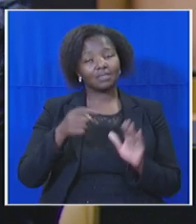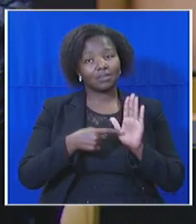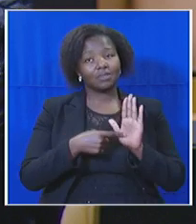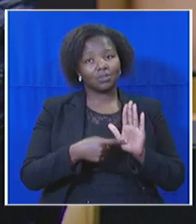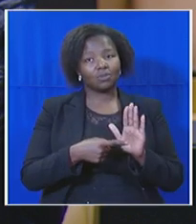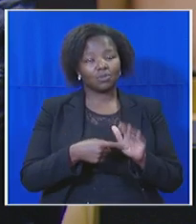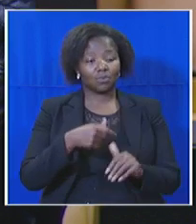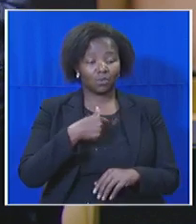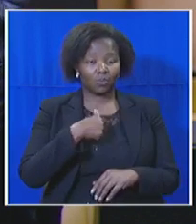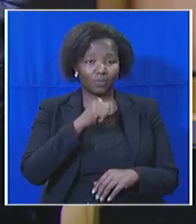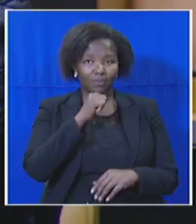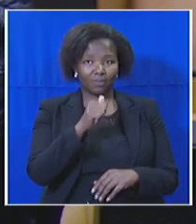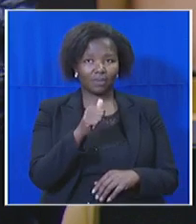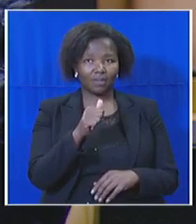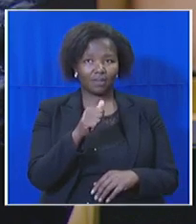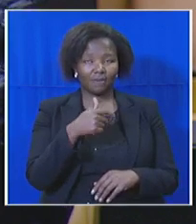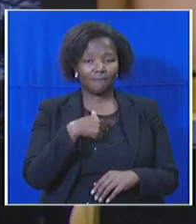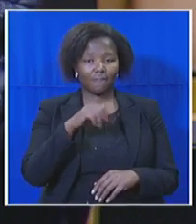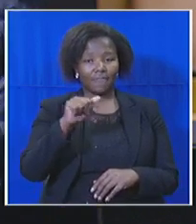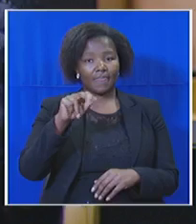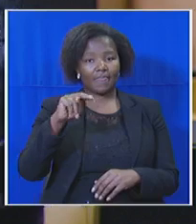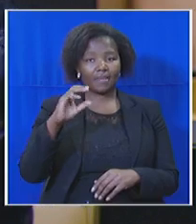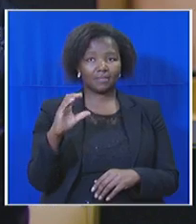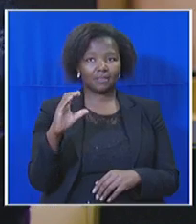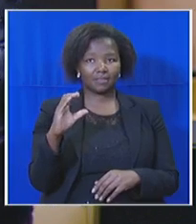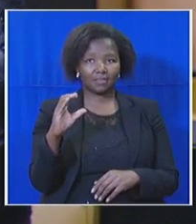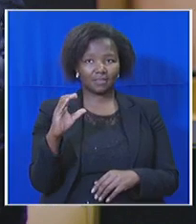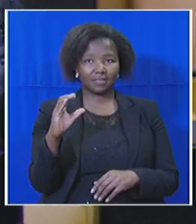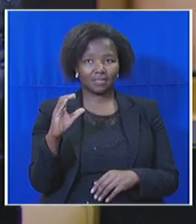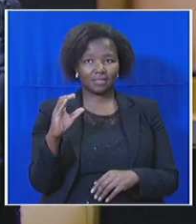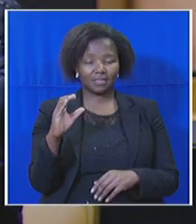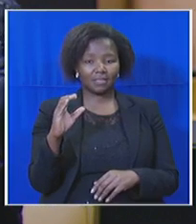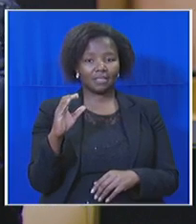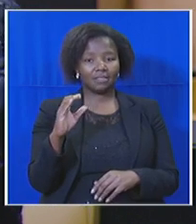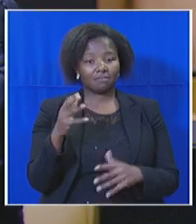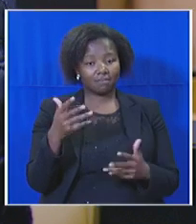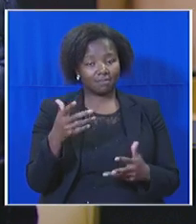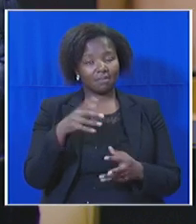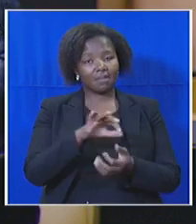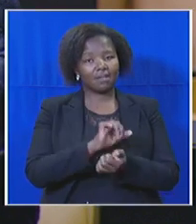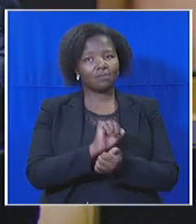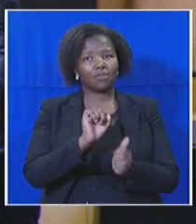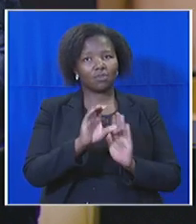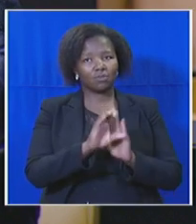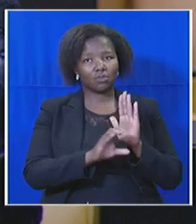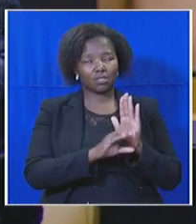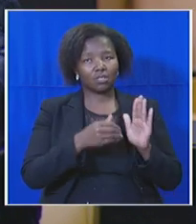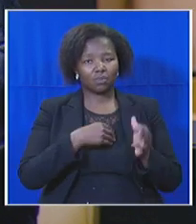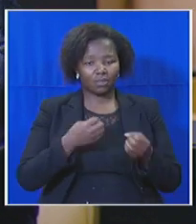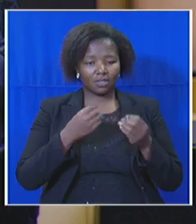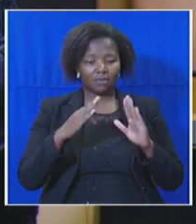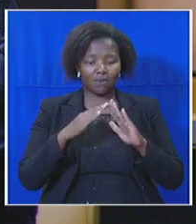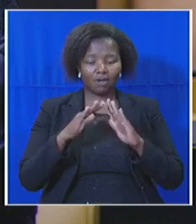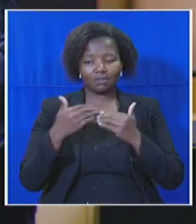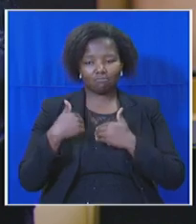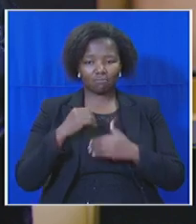we say as the African National Congress, through our Freedom Charter, that there shall be houses, security, and comfort, we mean